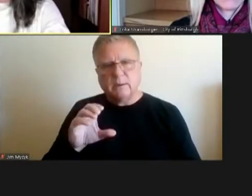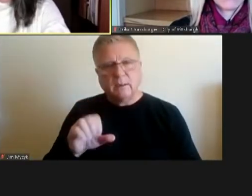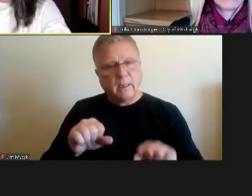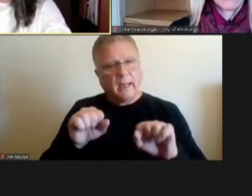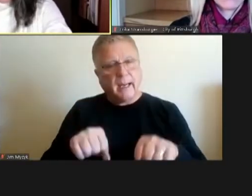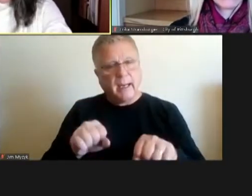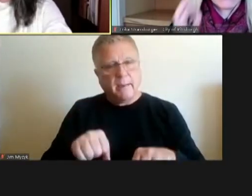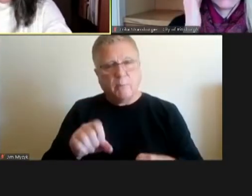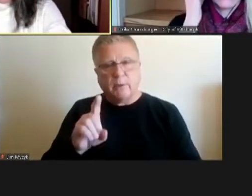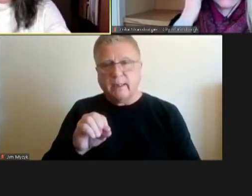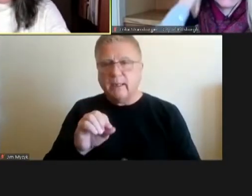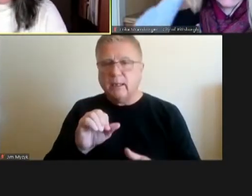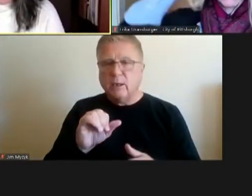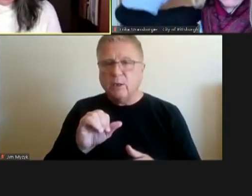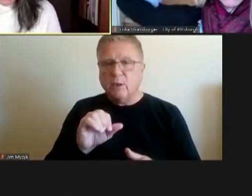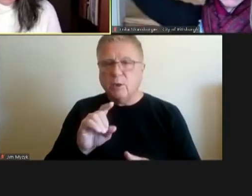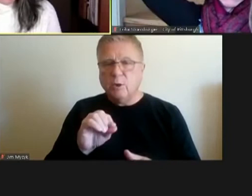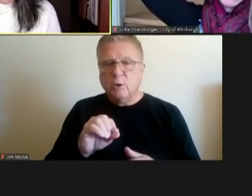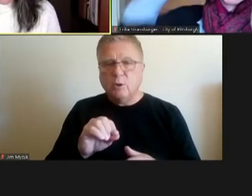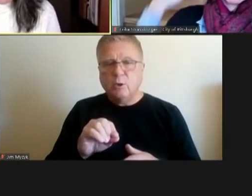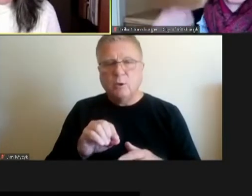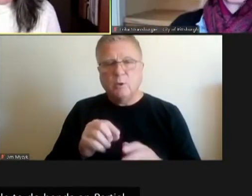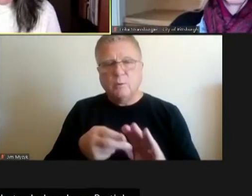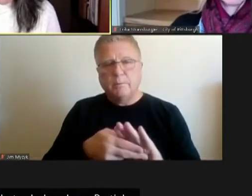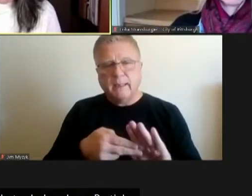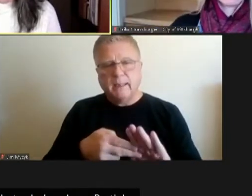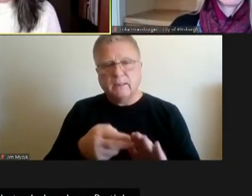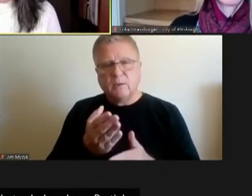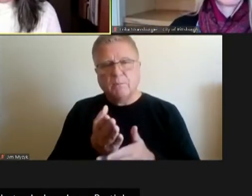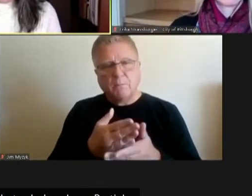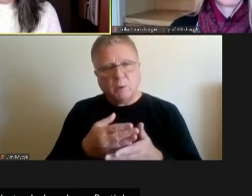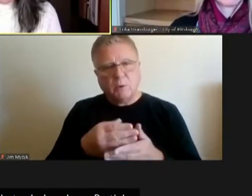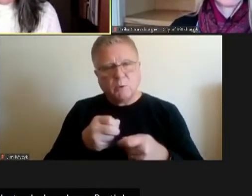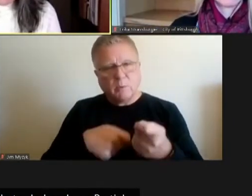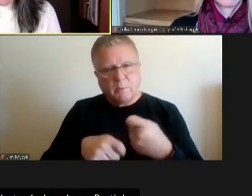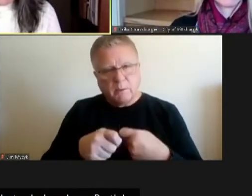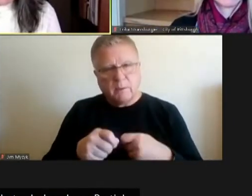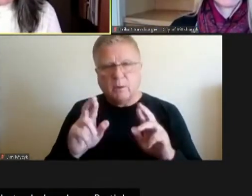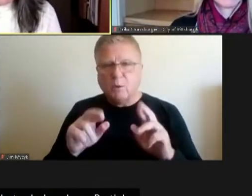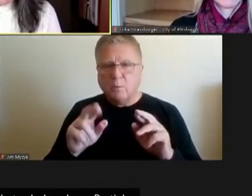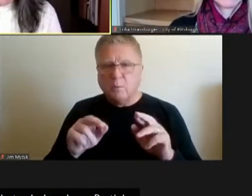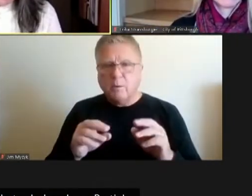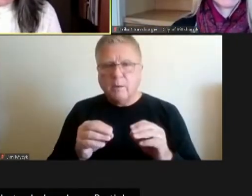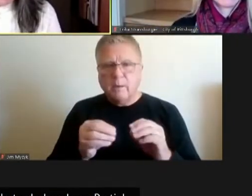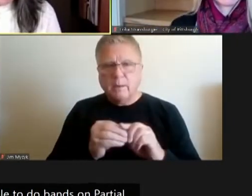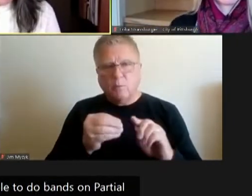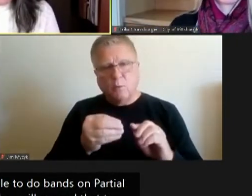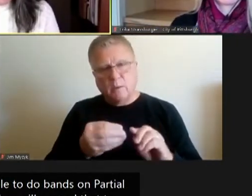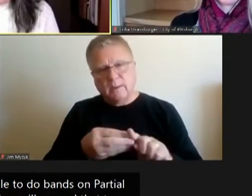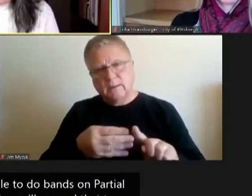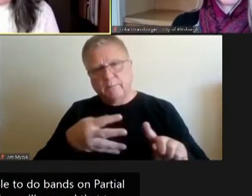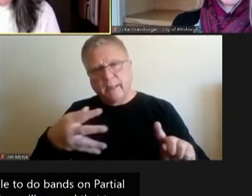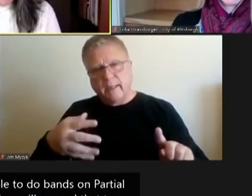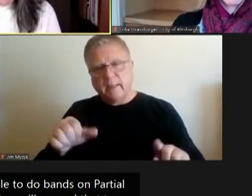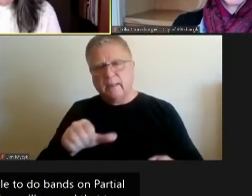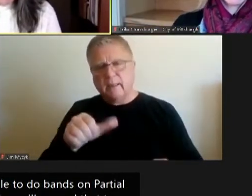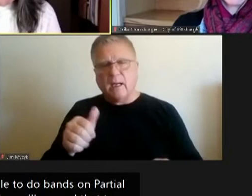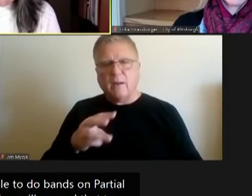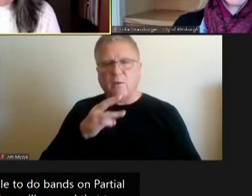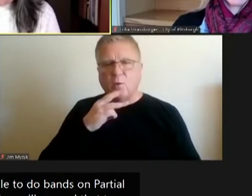do bans on partial replacements, and hope that they will expand that to other water providers.